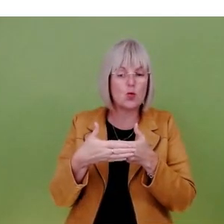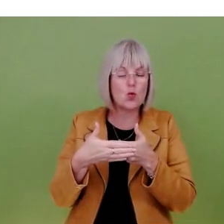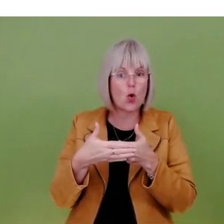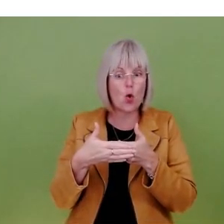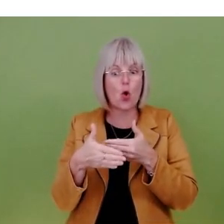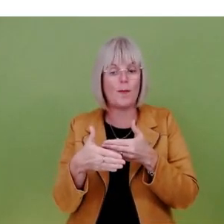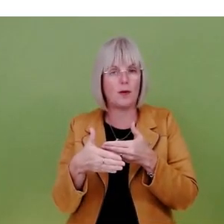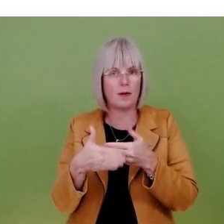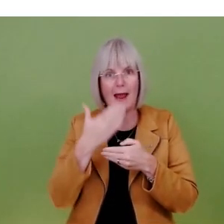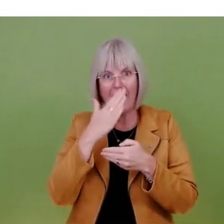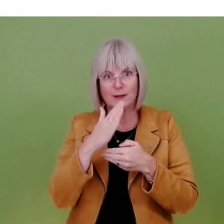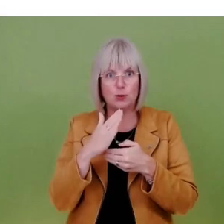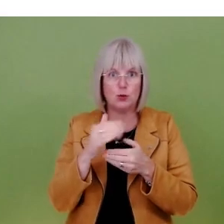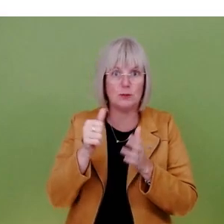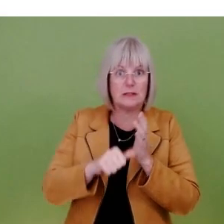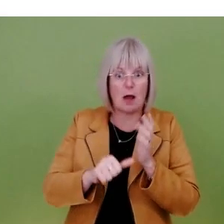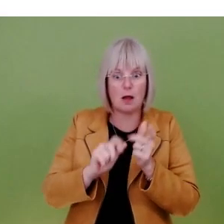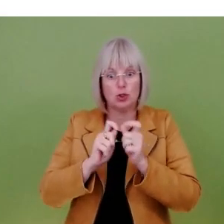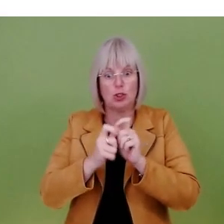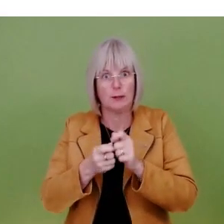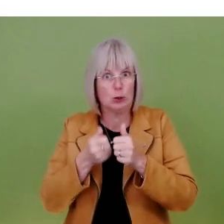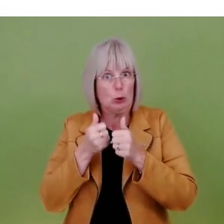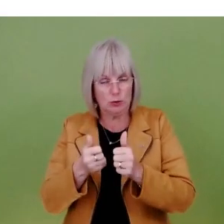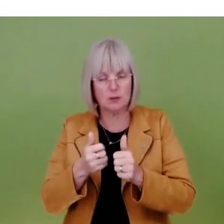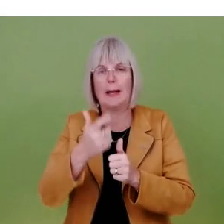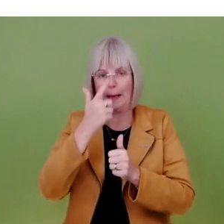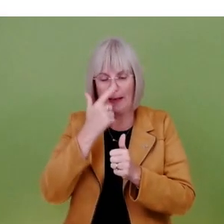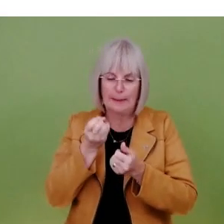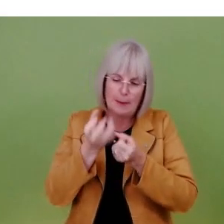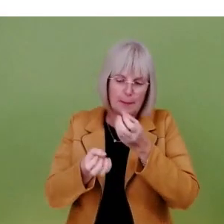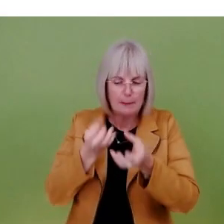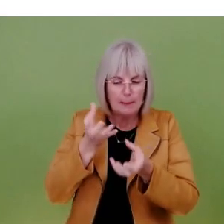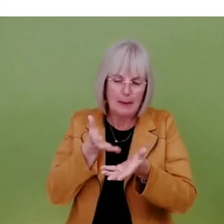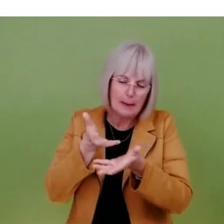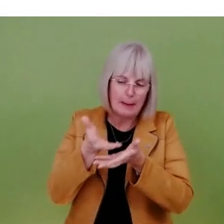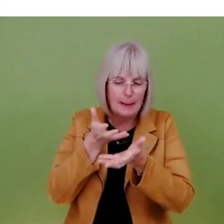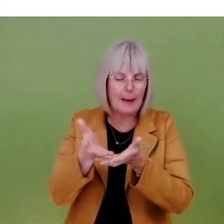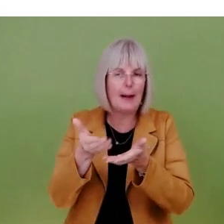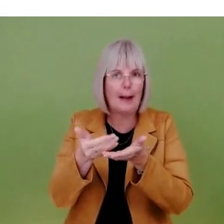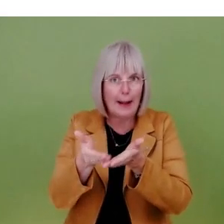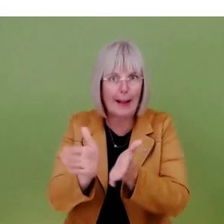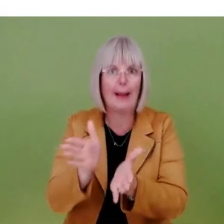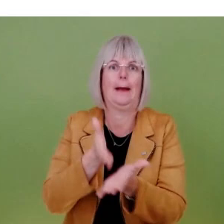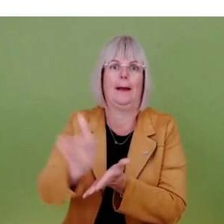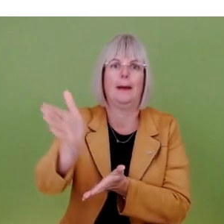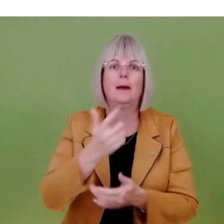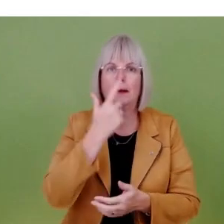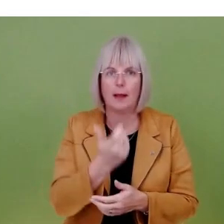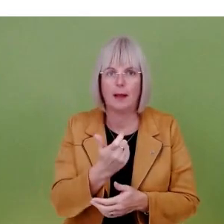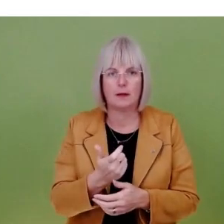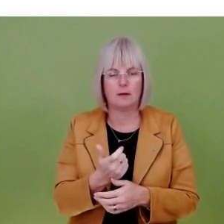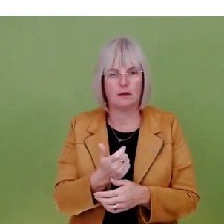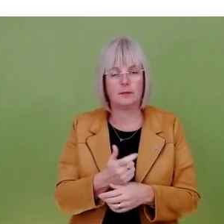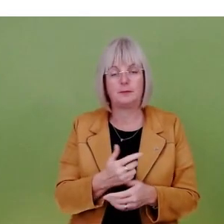experience of lots of things in working in the NHS. The NHS is a really slow-moving machine in some ways, but there